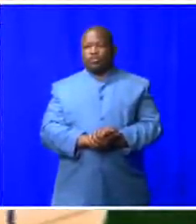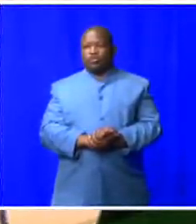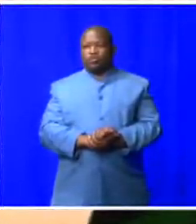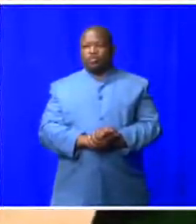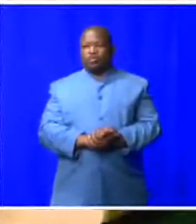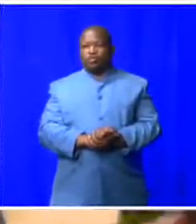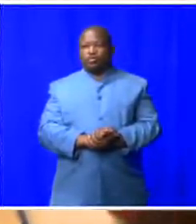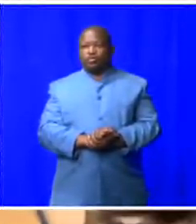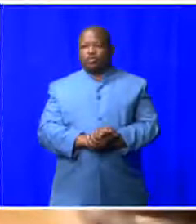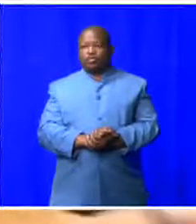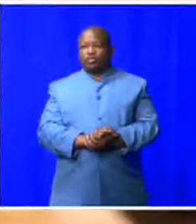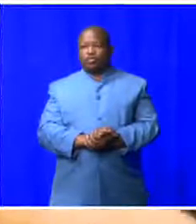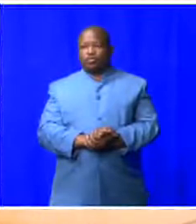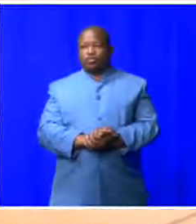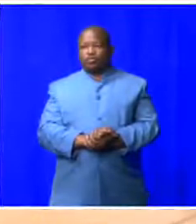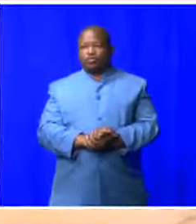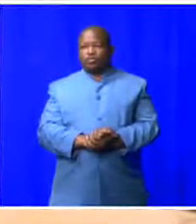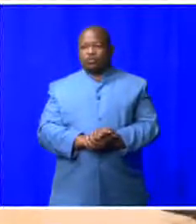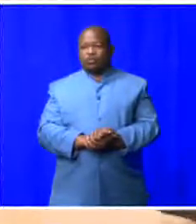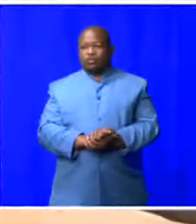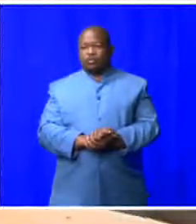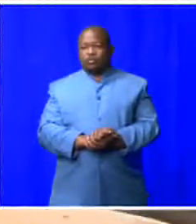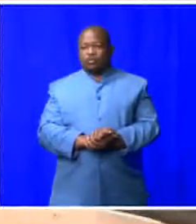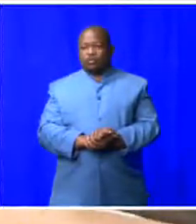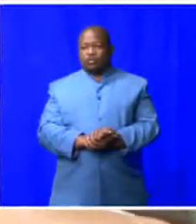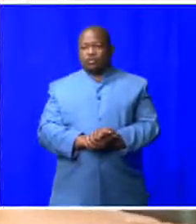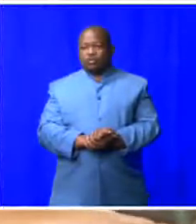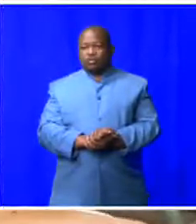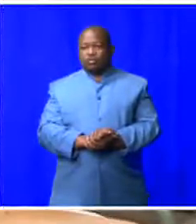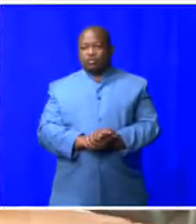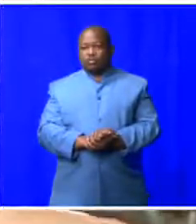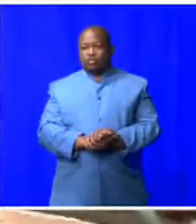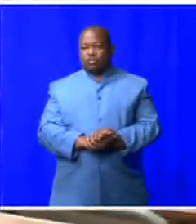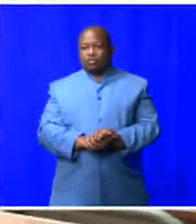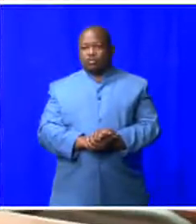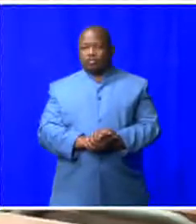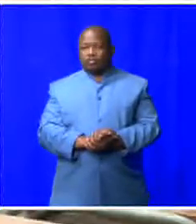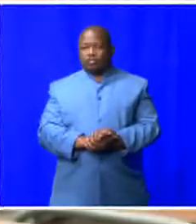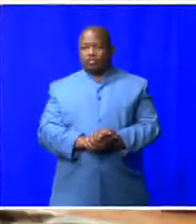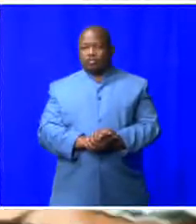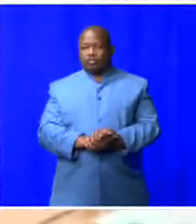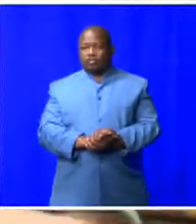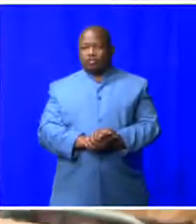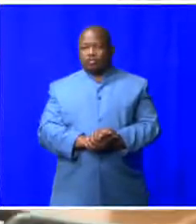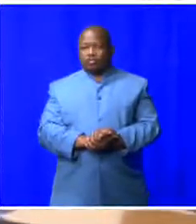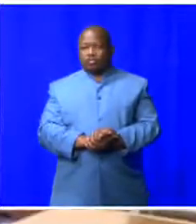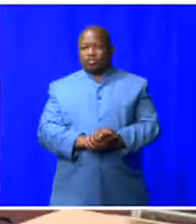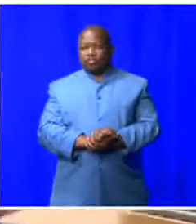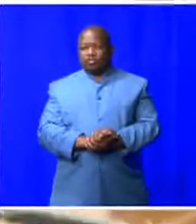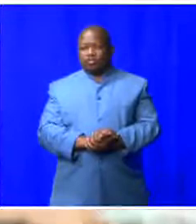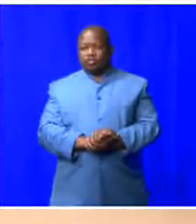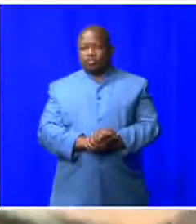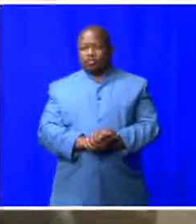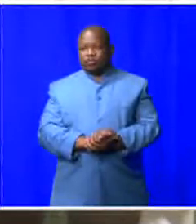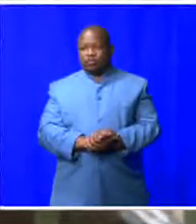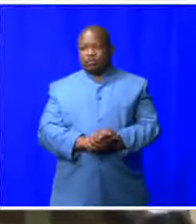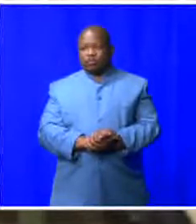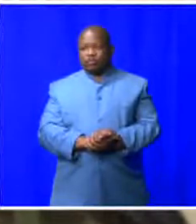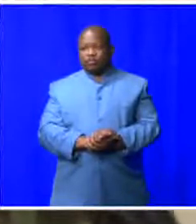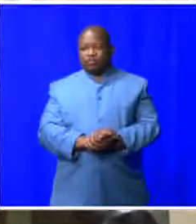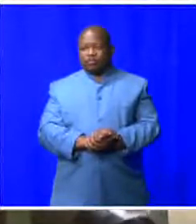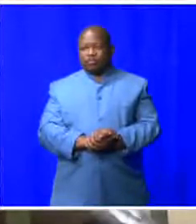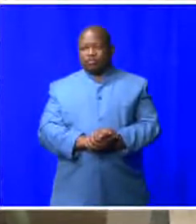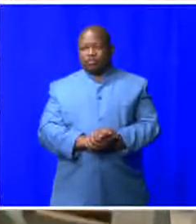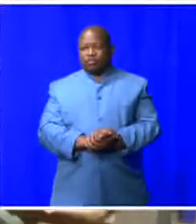official mark Dlamini Phila official mark Ngamphalala David official mark